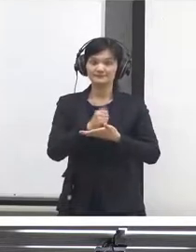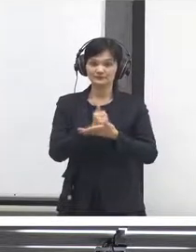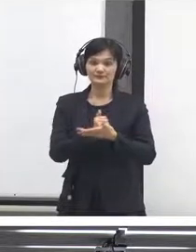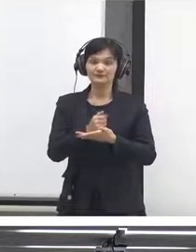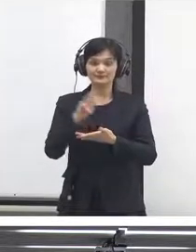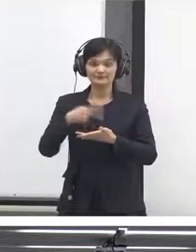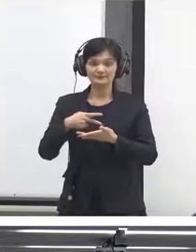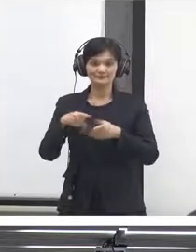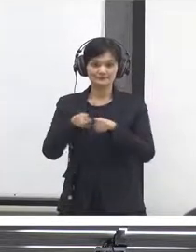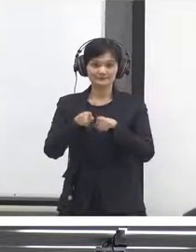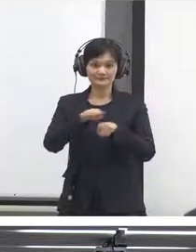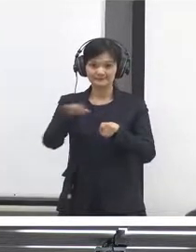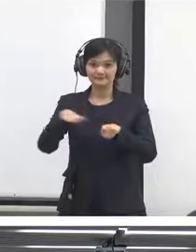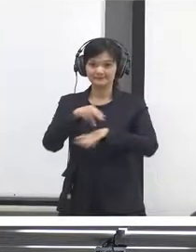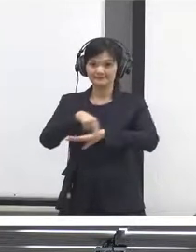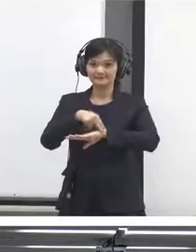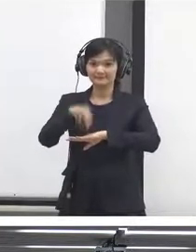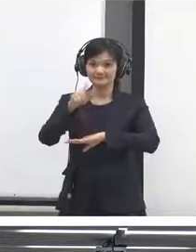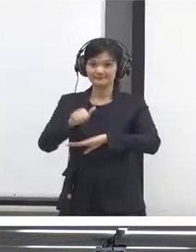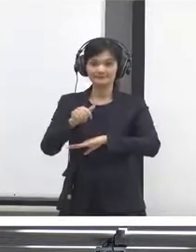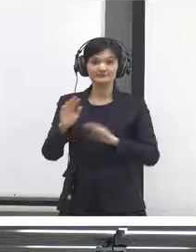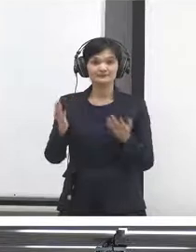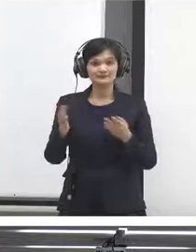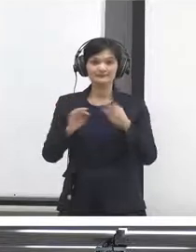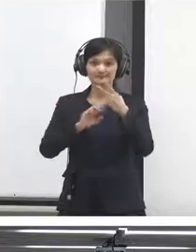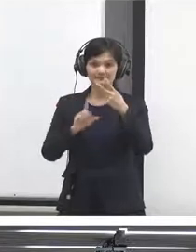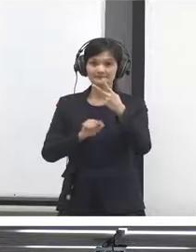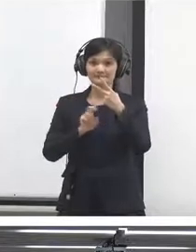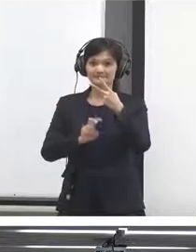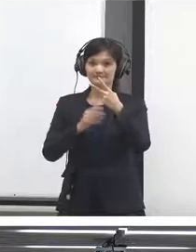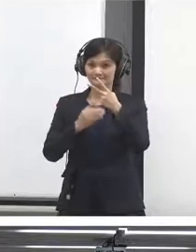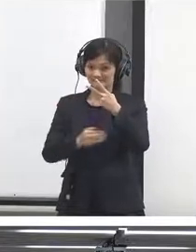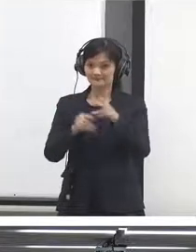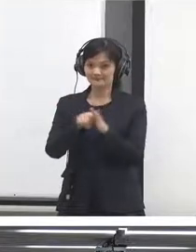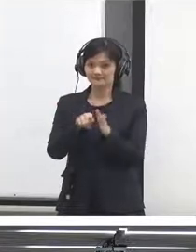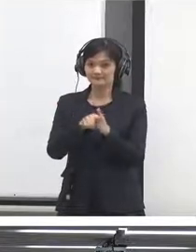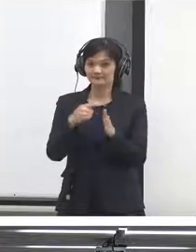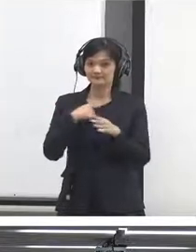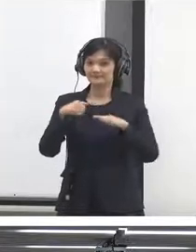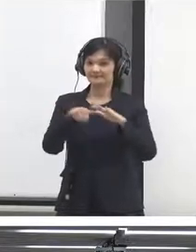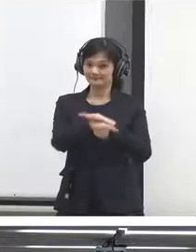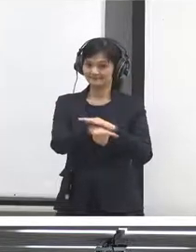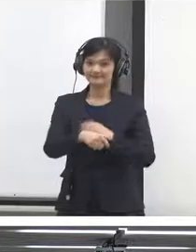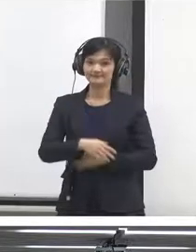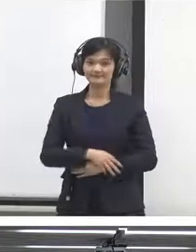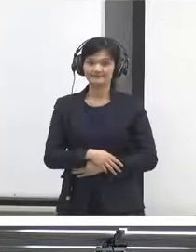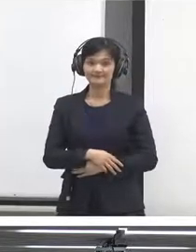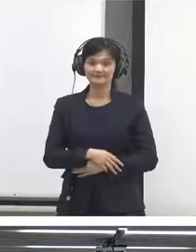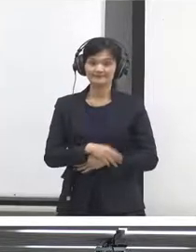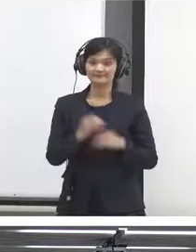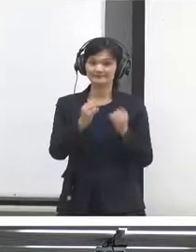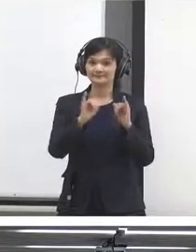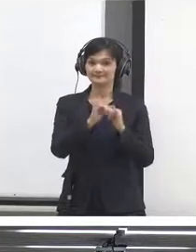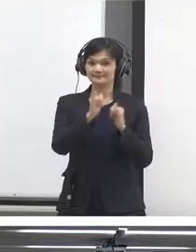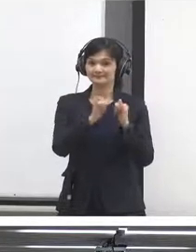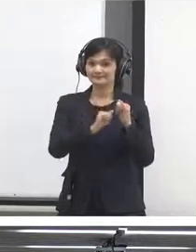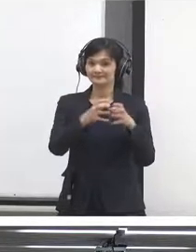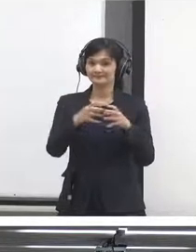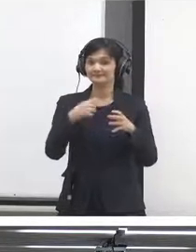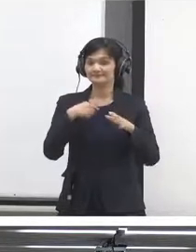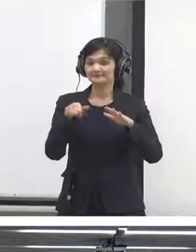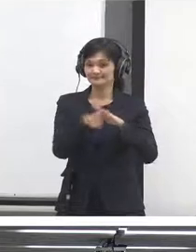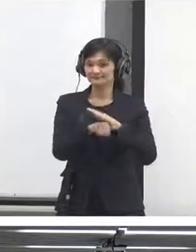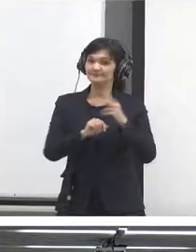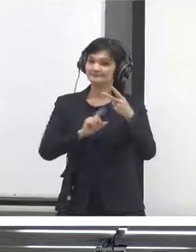February 29th of this year that I joined Herstory in earnest, and since I started joining